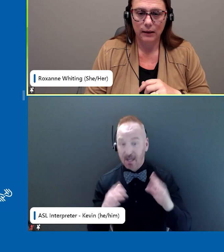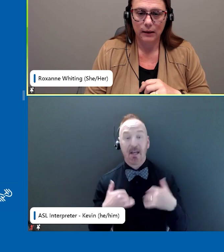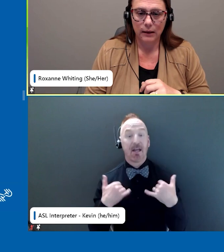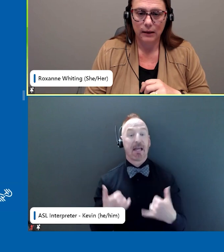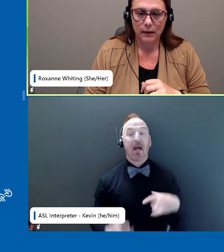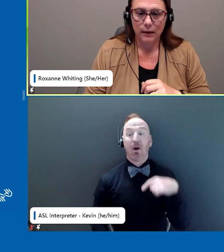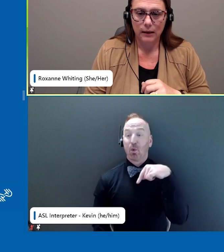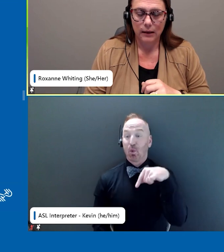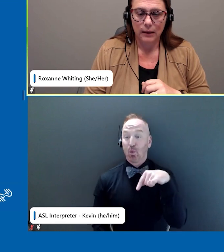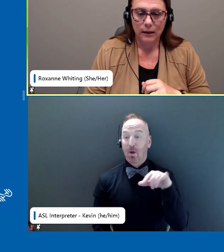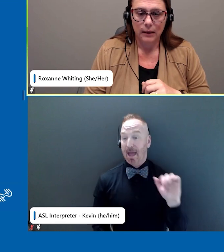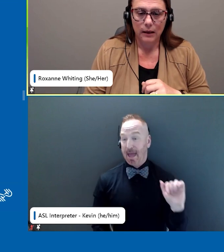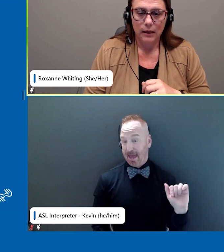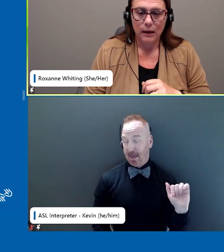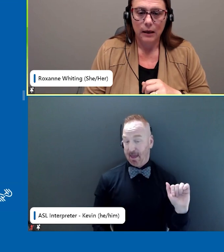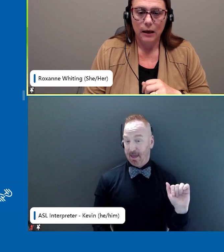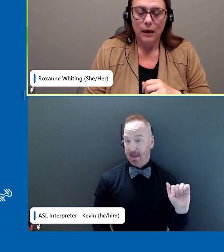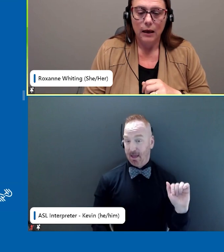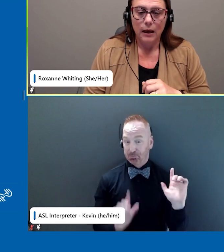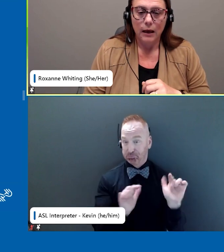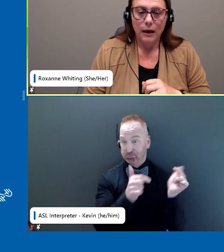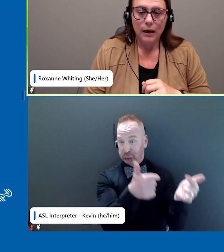Q&A.